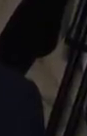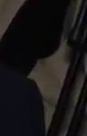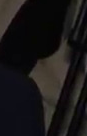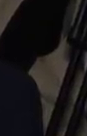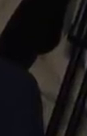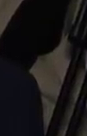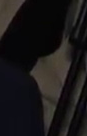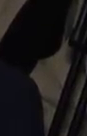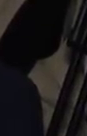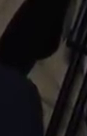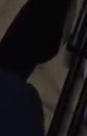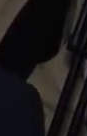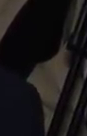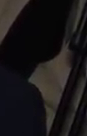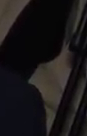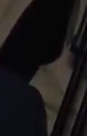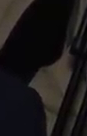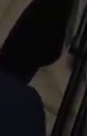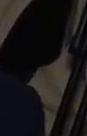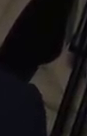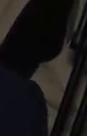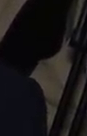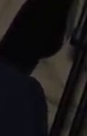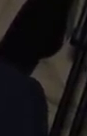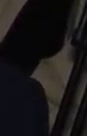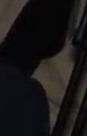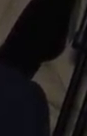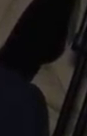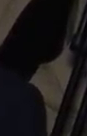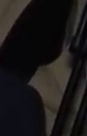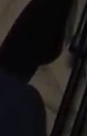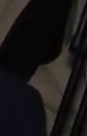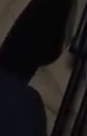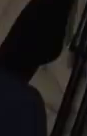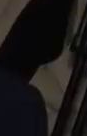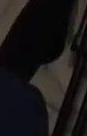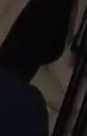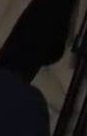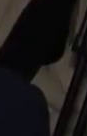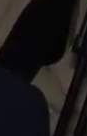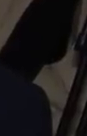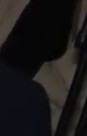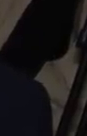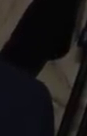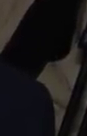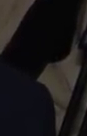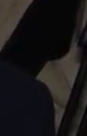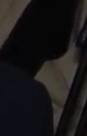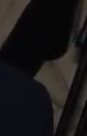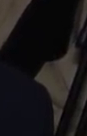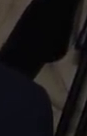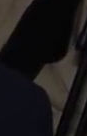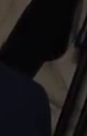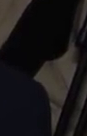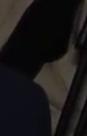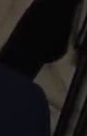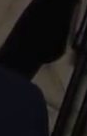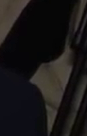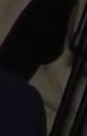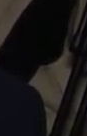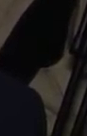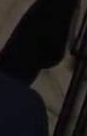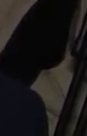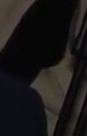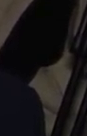system on the continent. The issue of electronic voting. We currently have